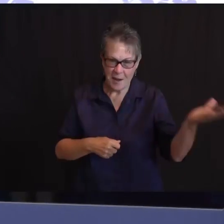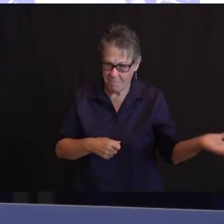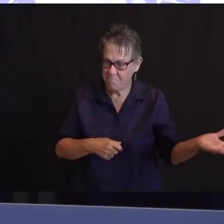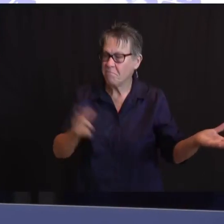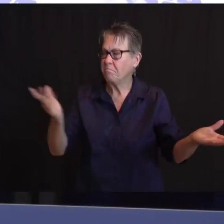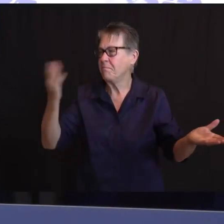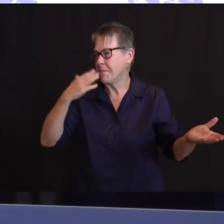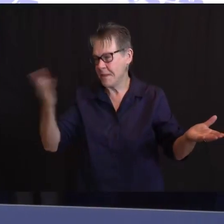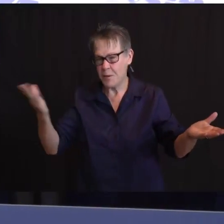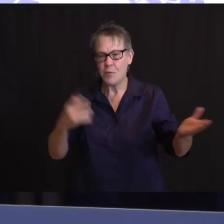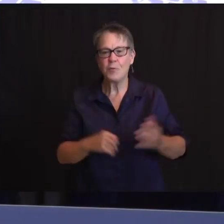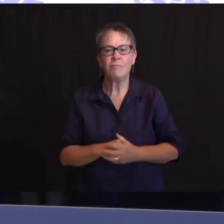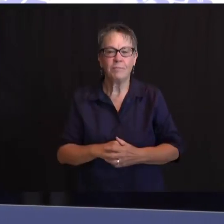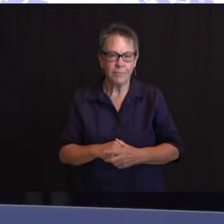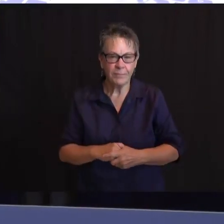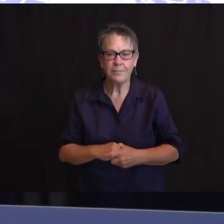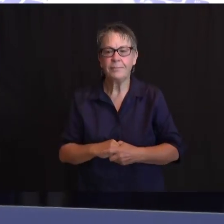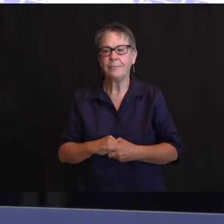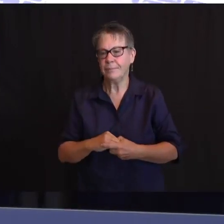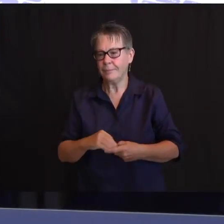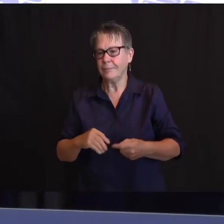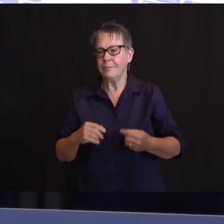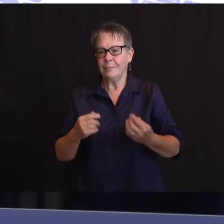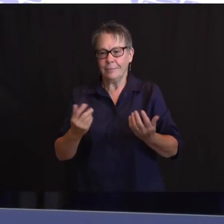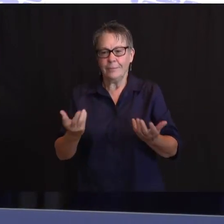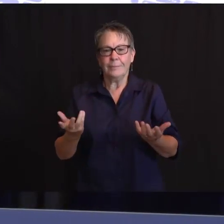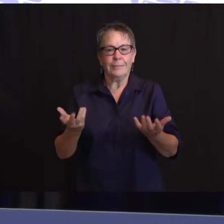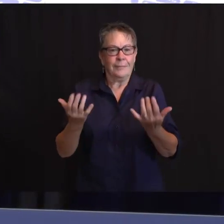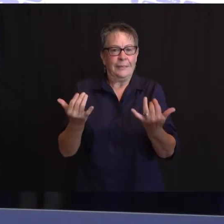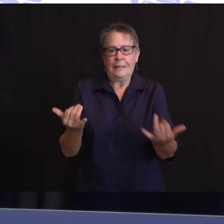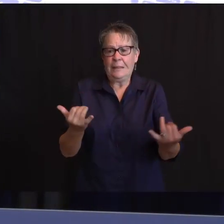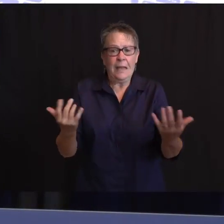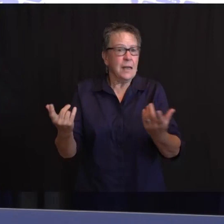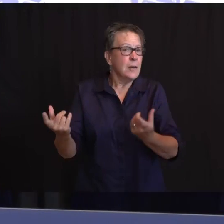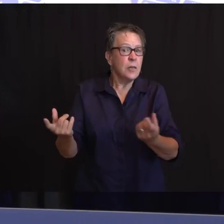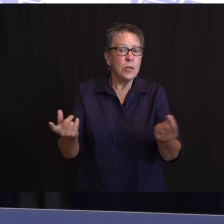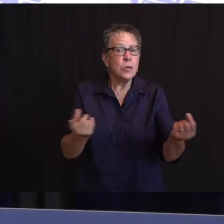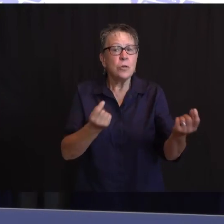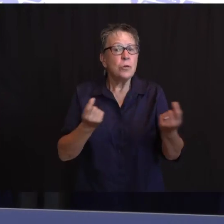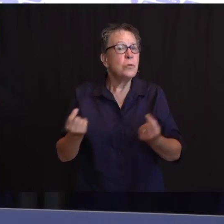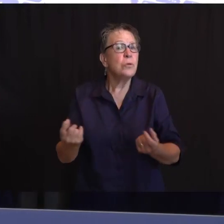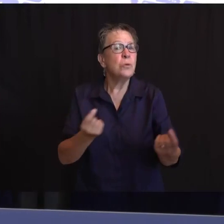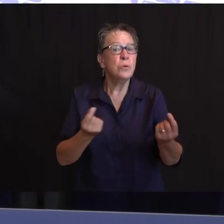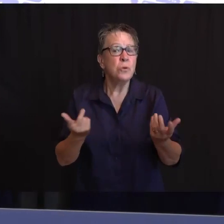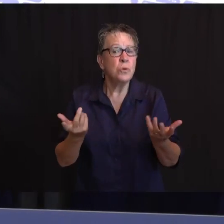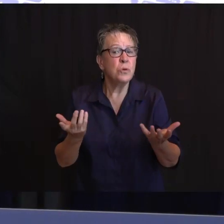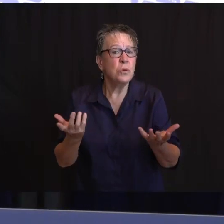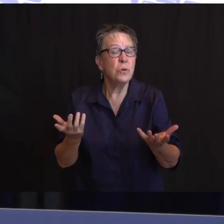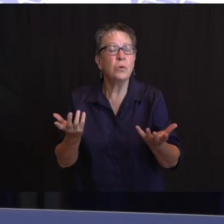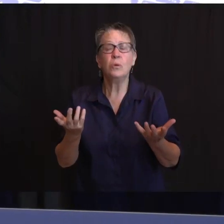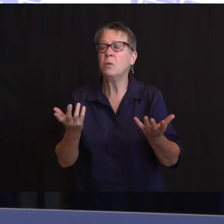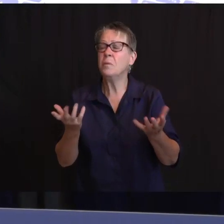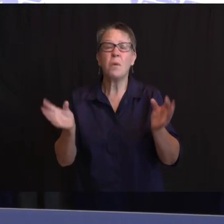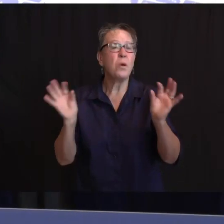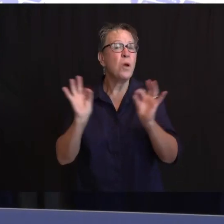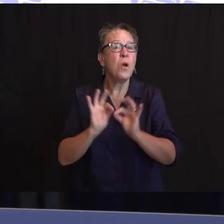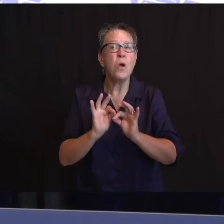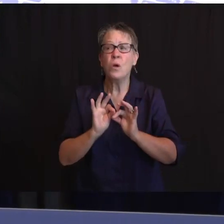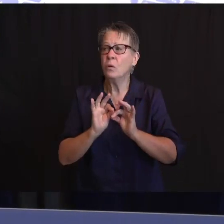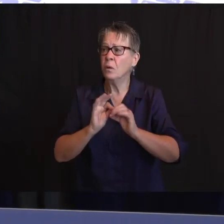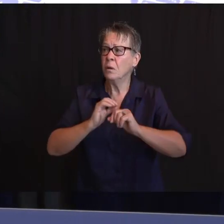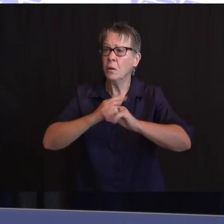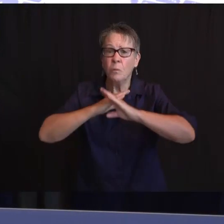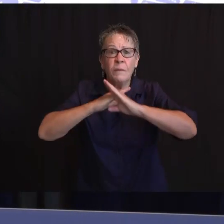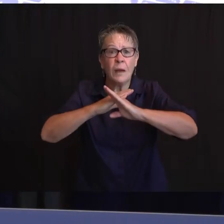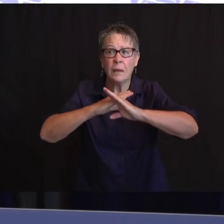The first step in our journey to mitigate COVID-19 is testing. A positive test sets off a chain of events to